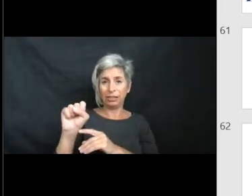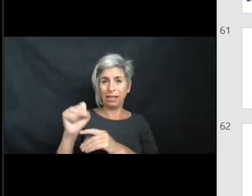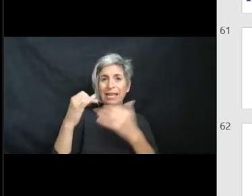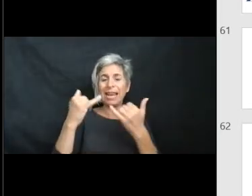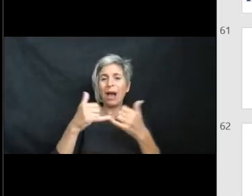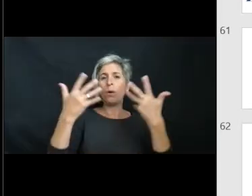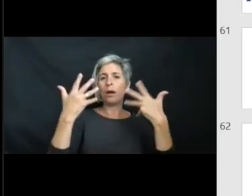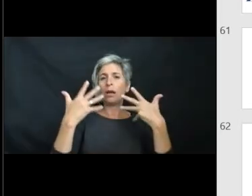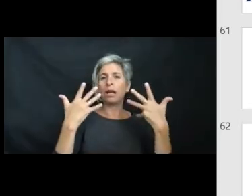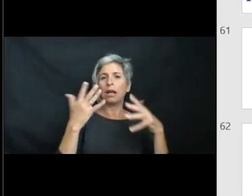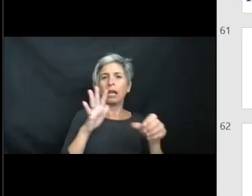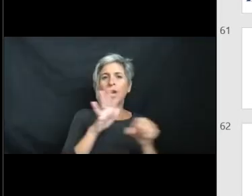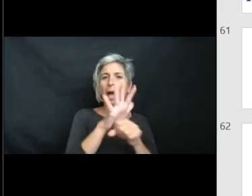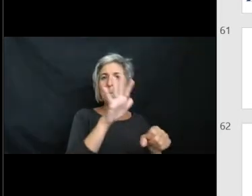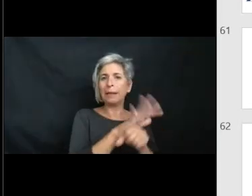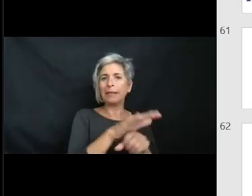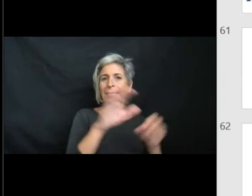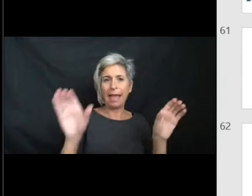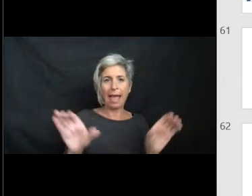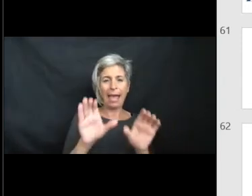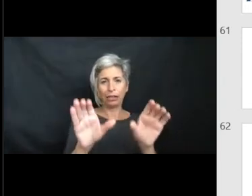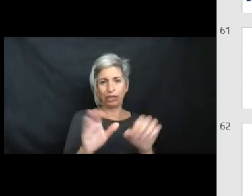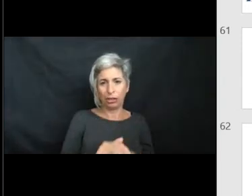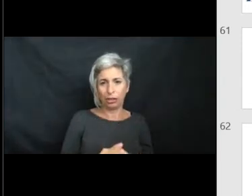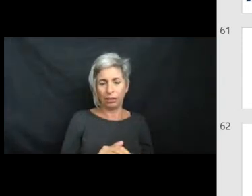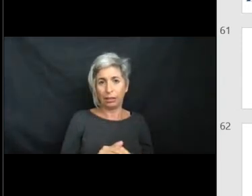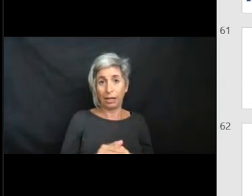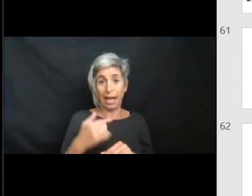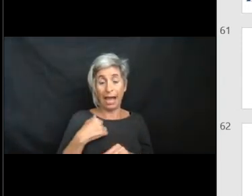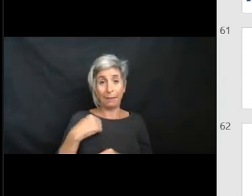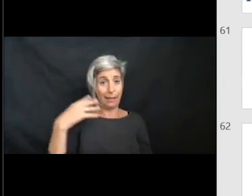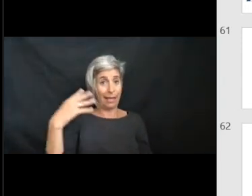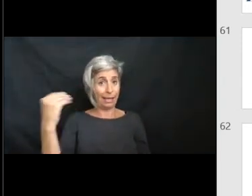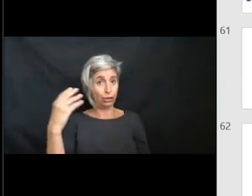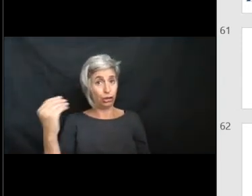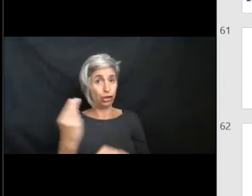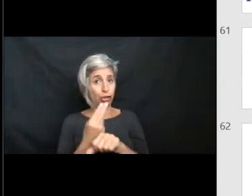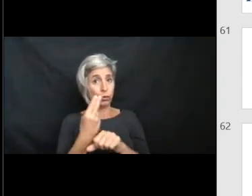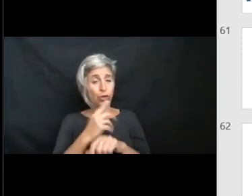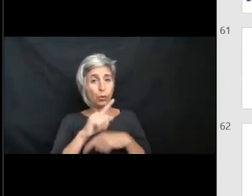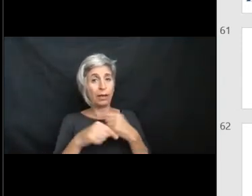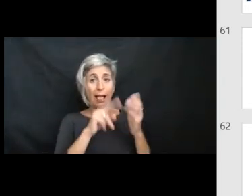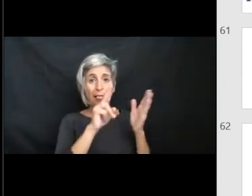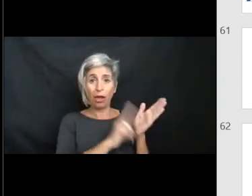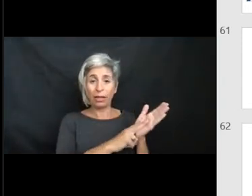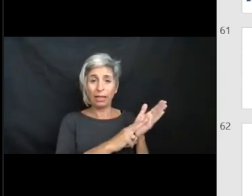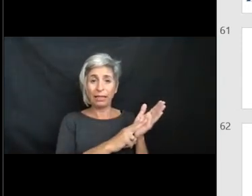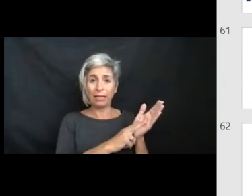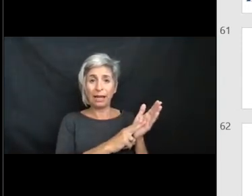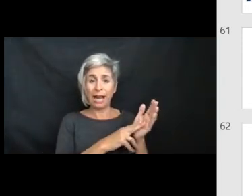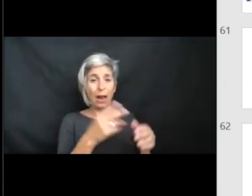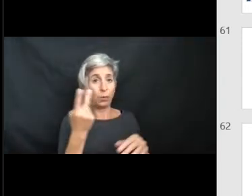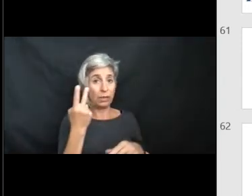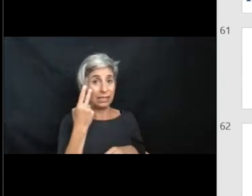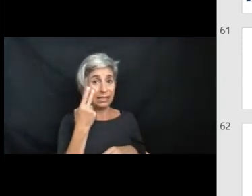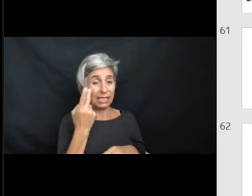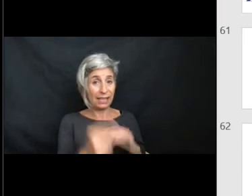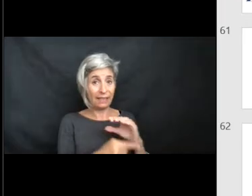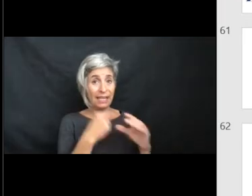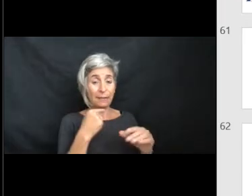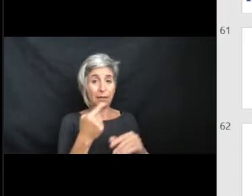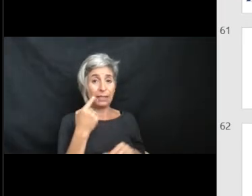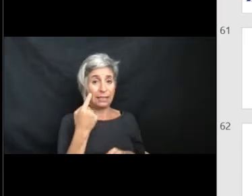you. How does that impact me as an external user? When I log in, after I get that email, I'm going to see this on